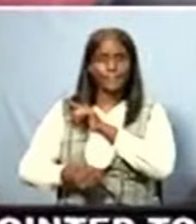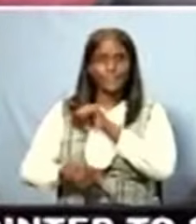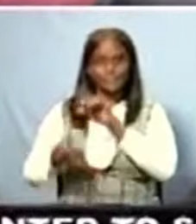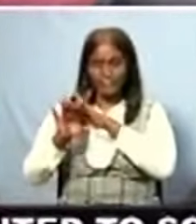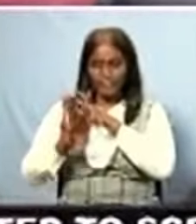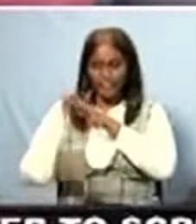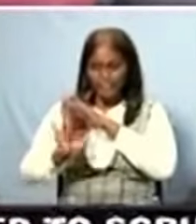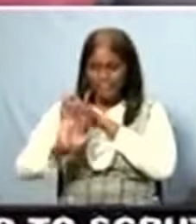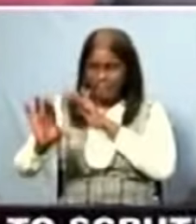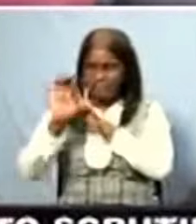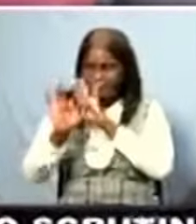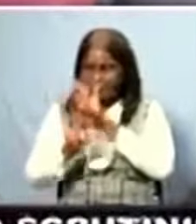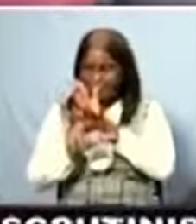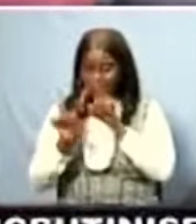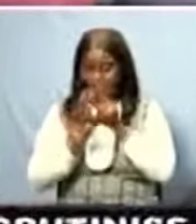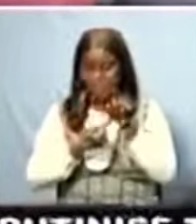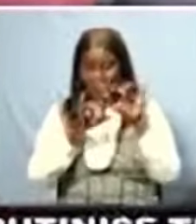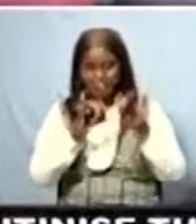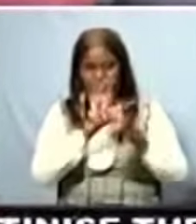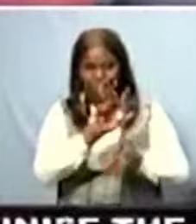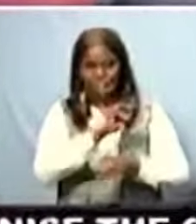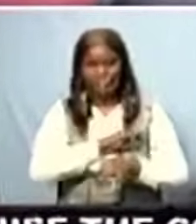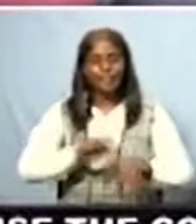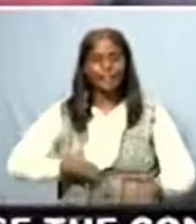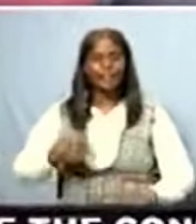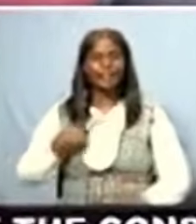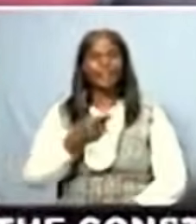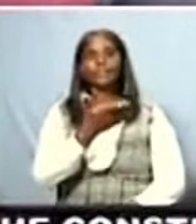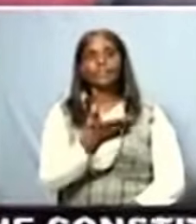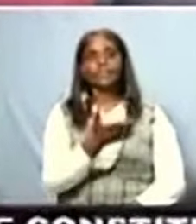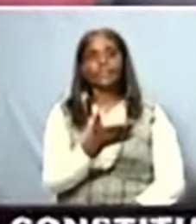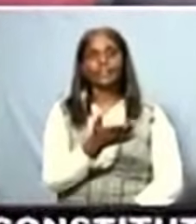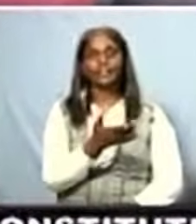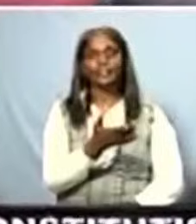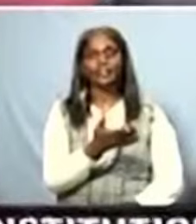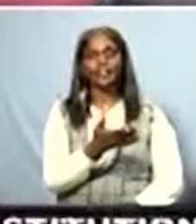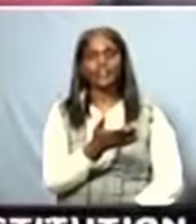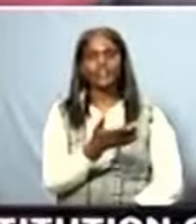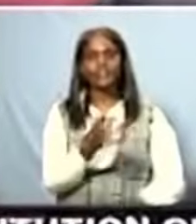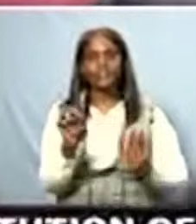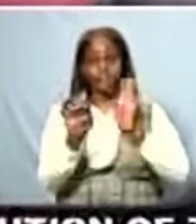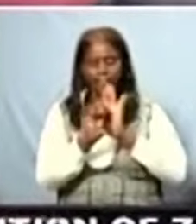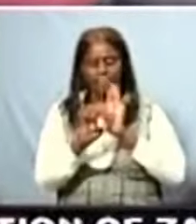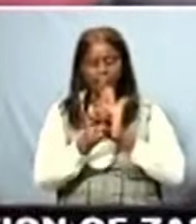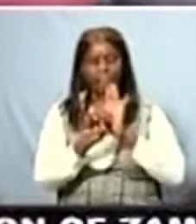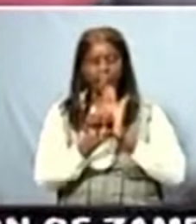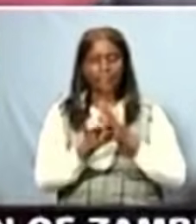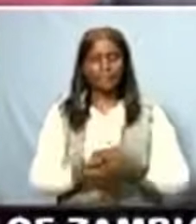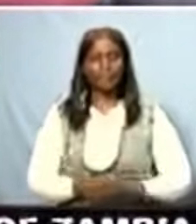under the Constitution and they've continued to be a member of parliament? The instances.